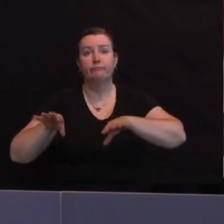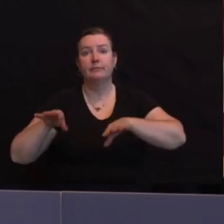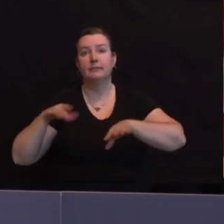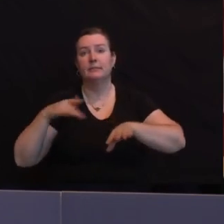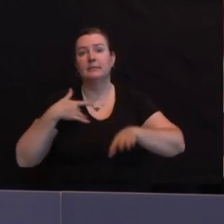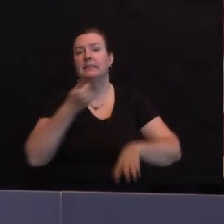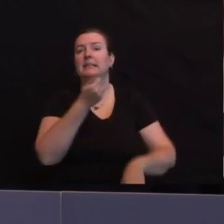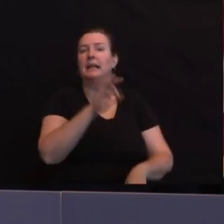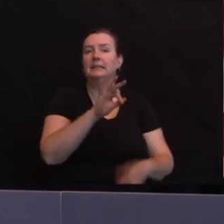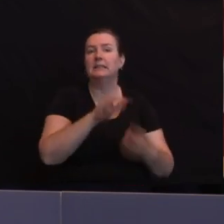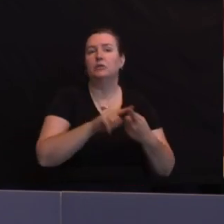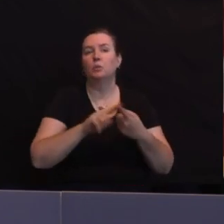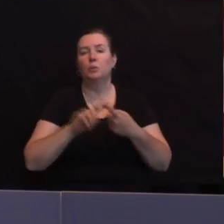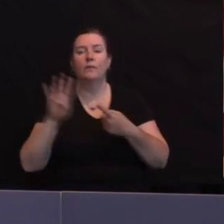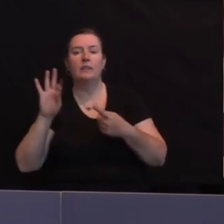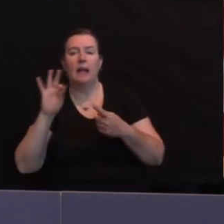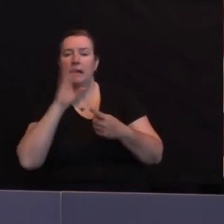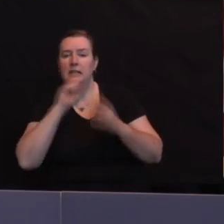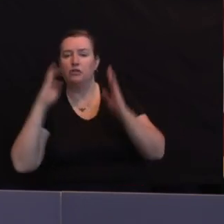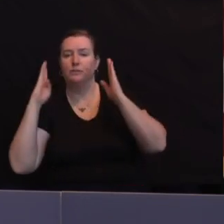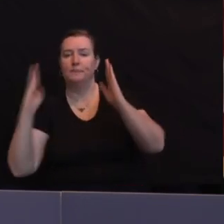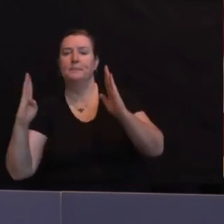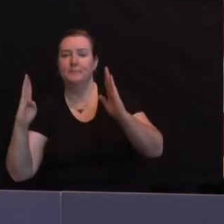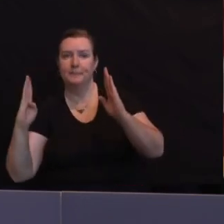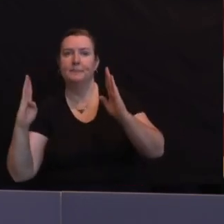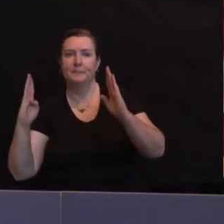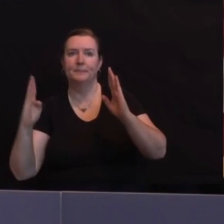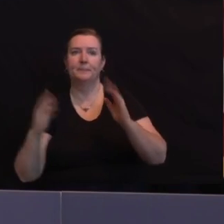age, primarily in white,